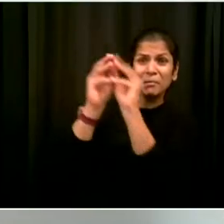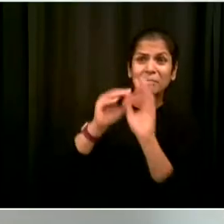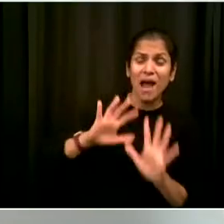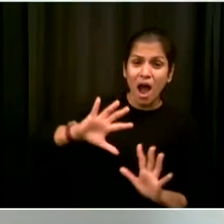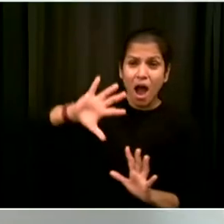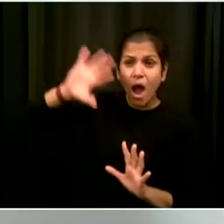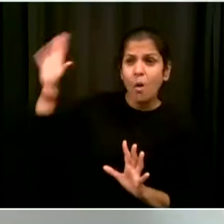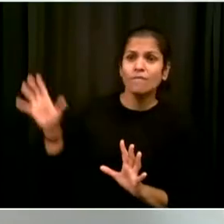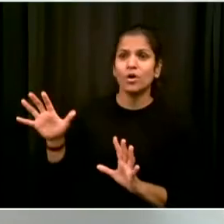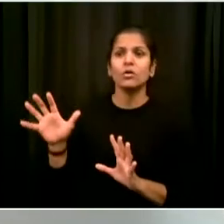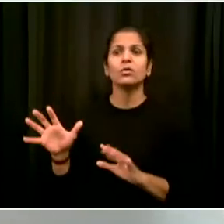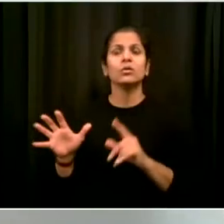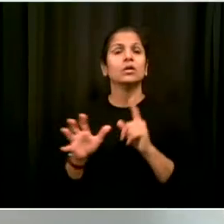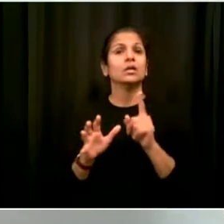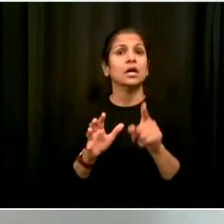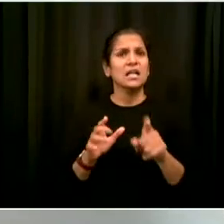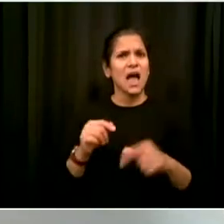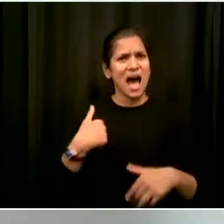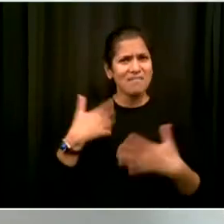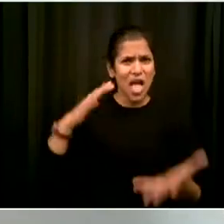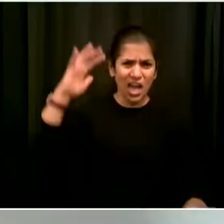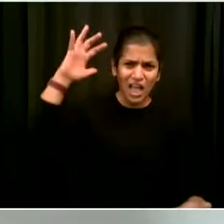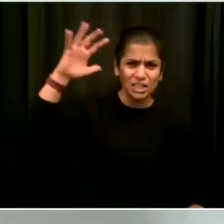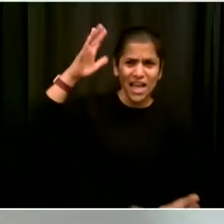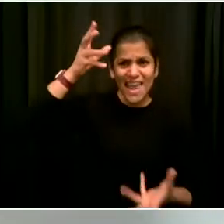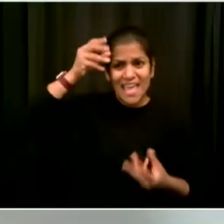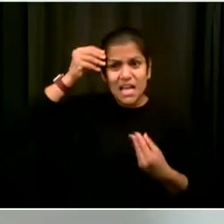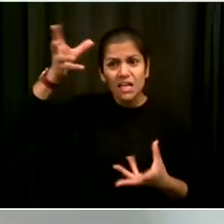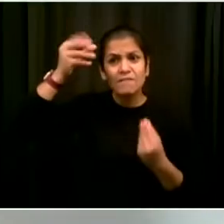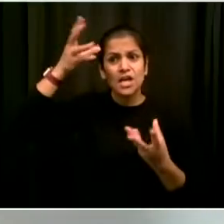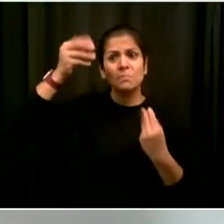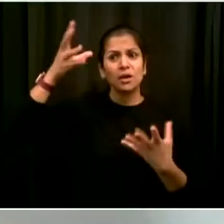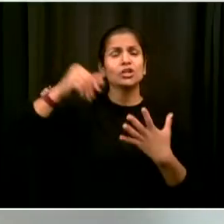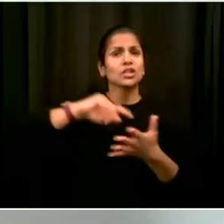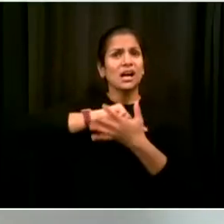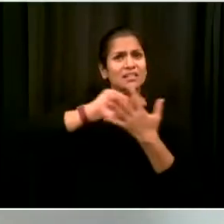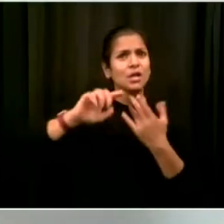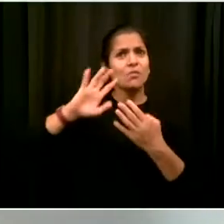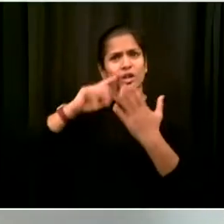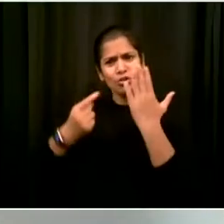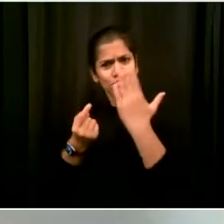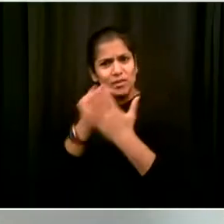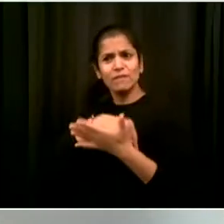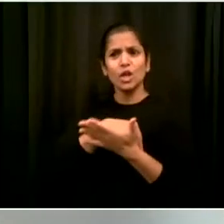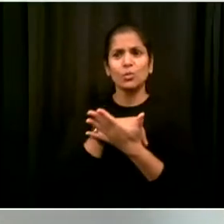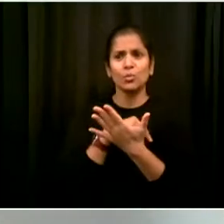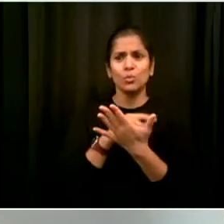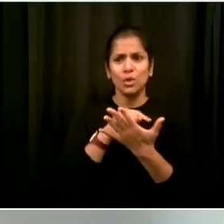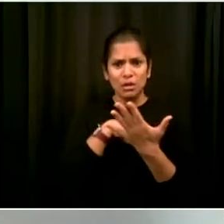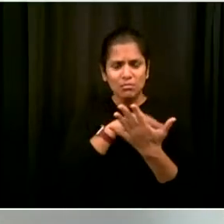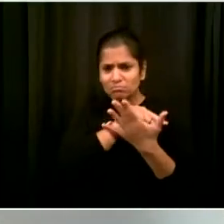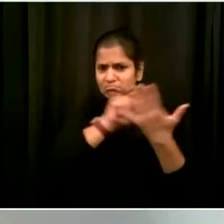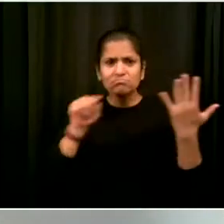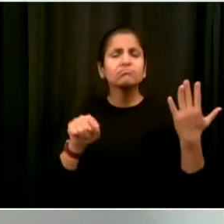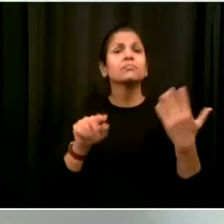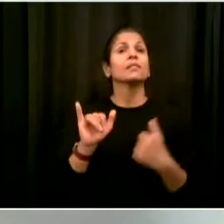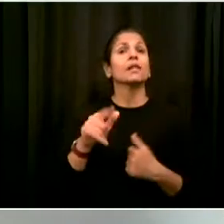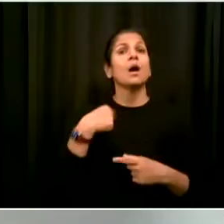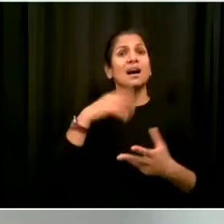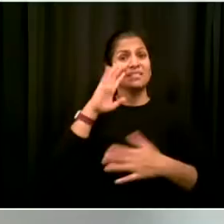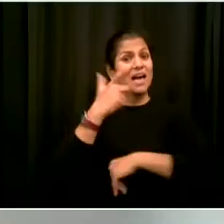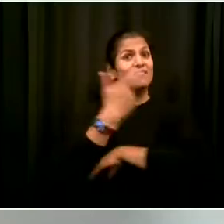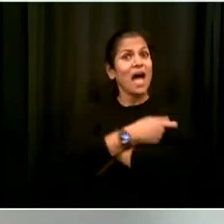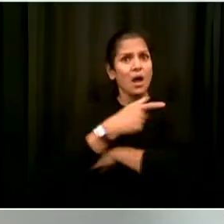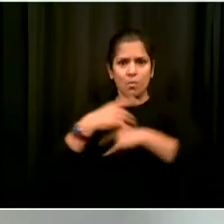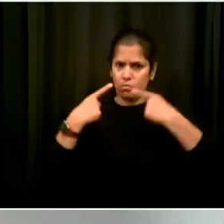both safe and effective, not just in healthy people, who are of young age, but across an entirely broad